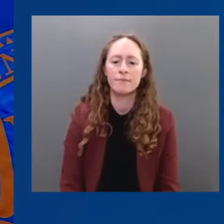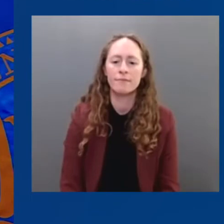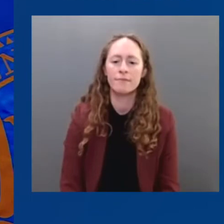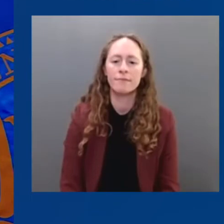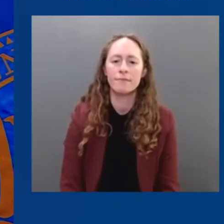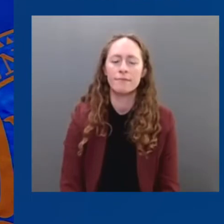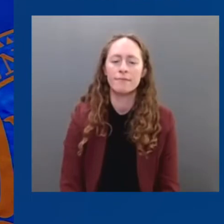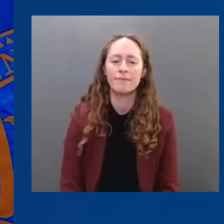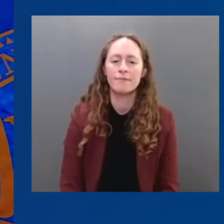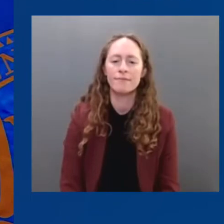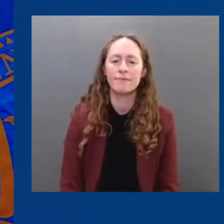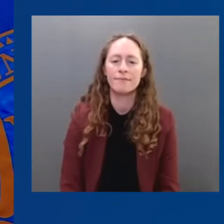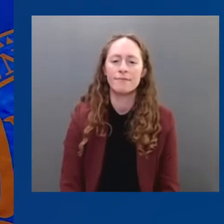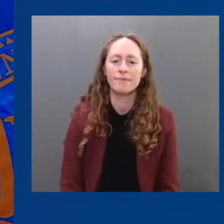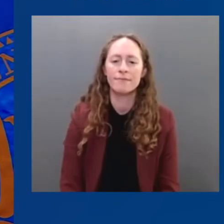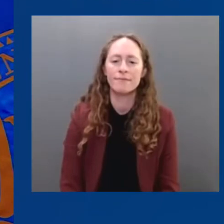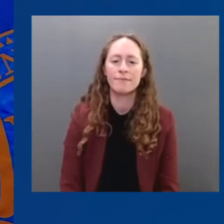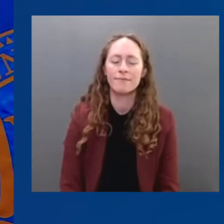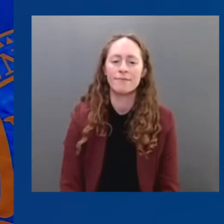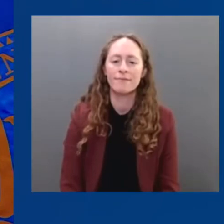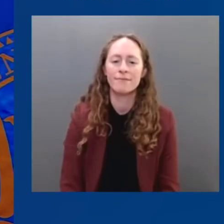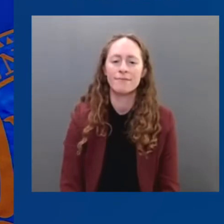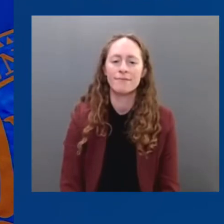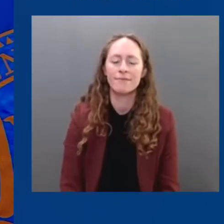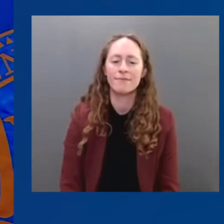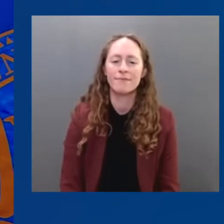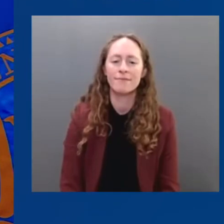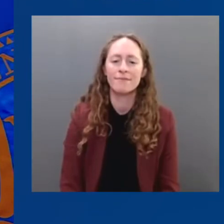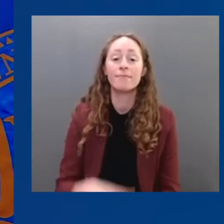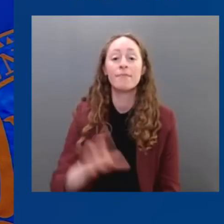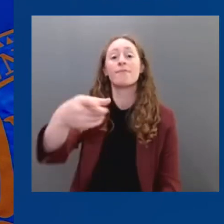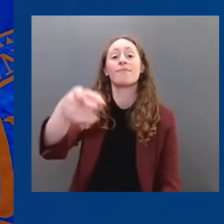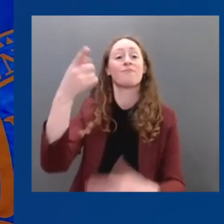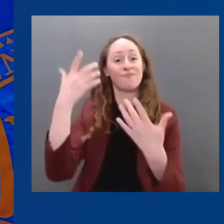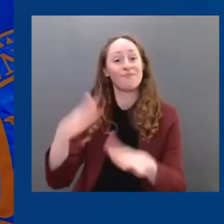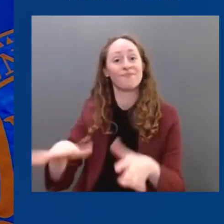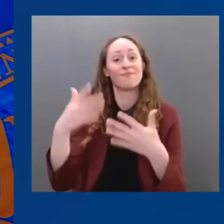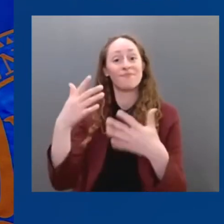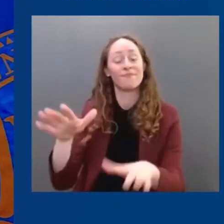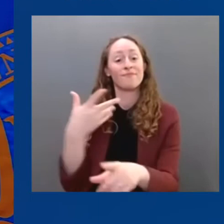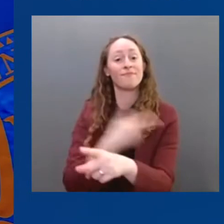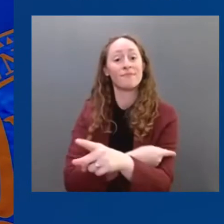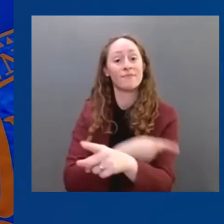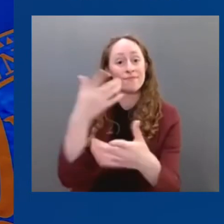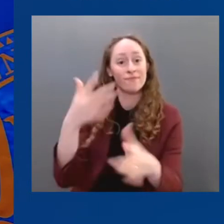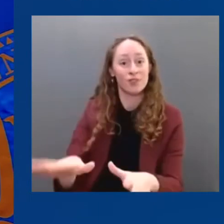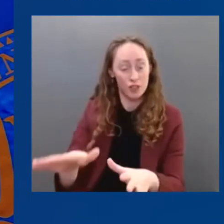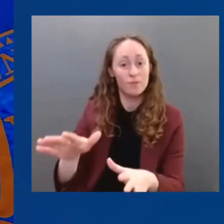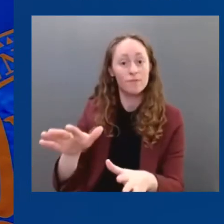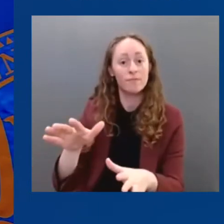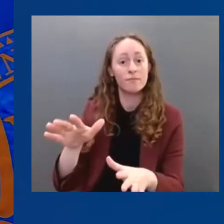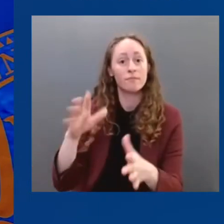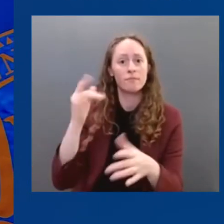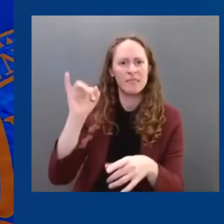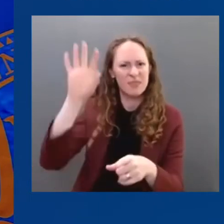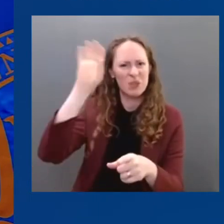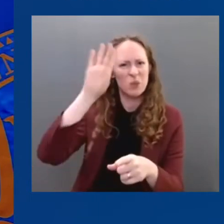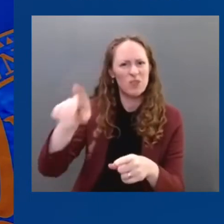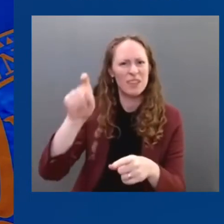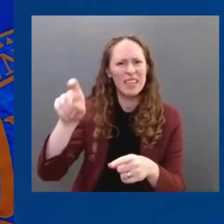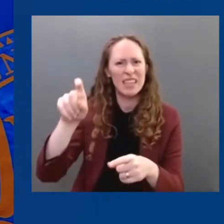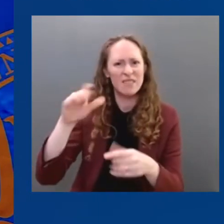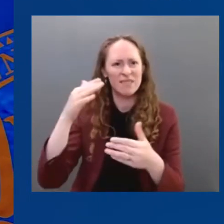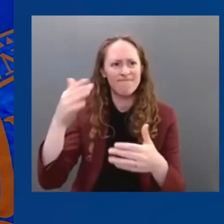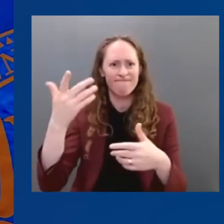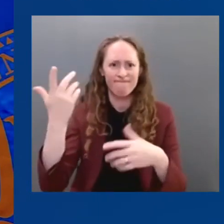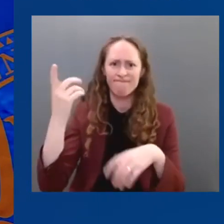for a boost, that's when you should go and get the boost. And I might say myself, having been someone who's been